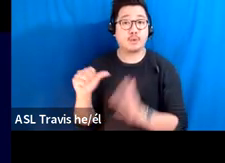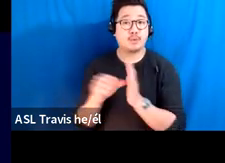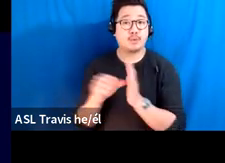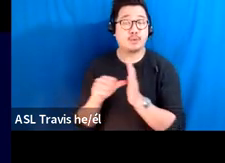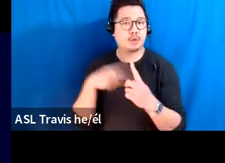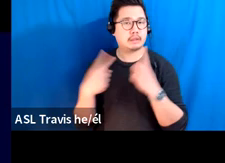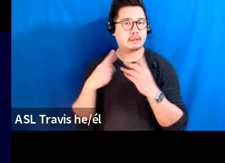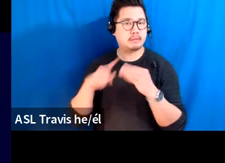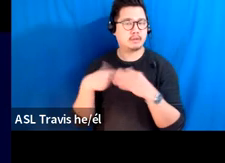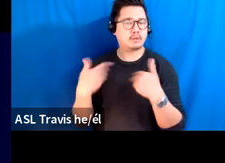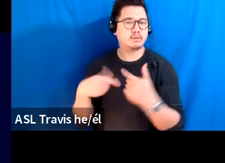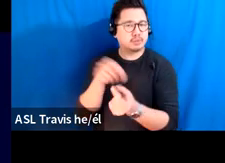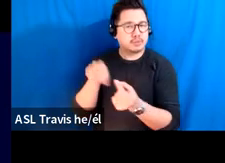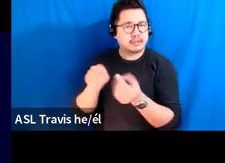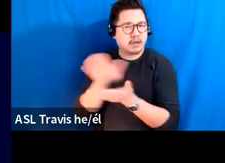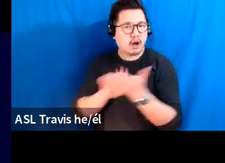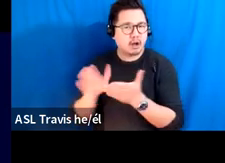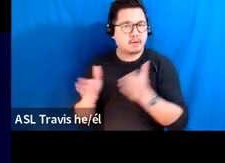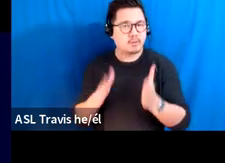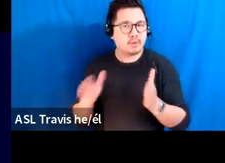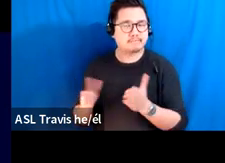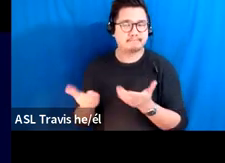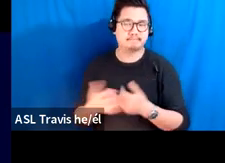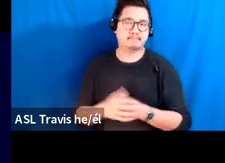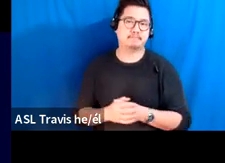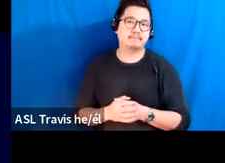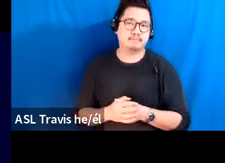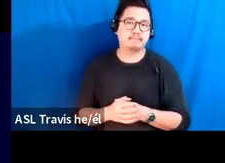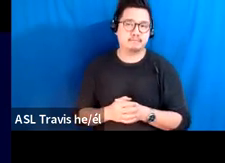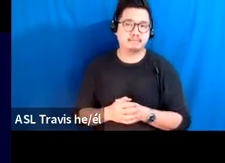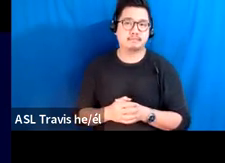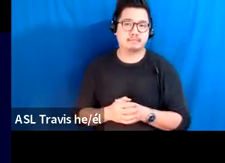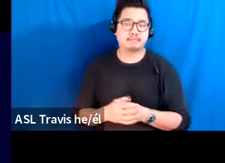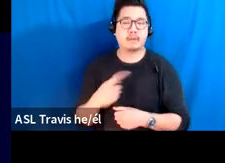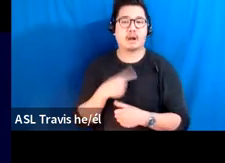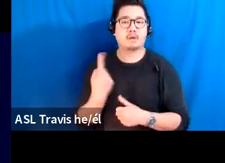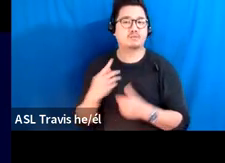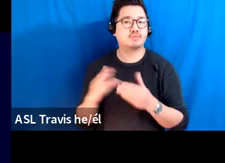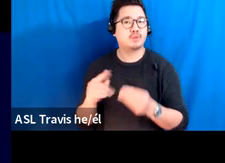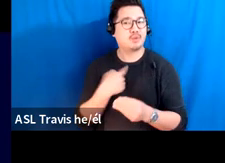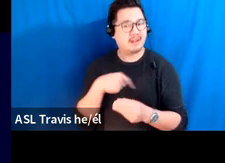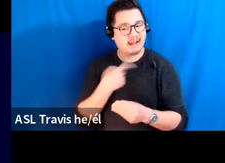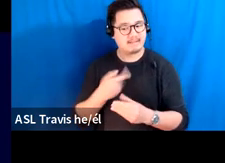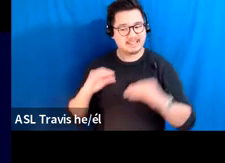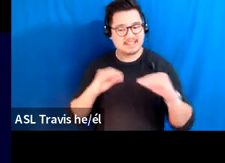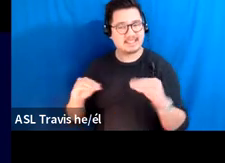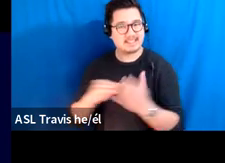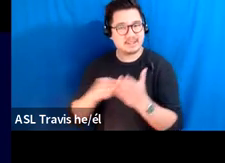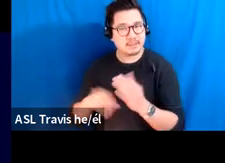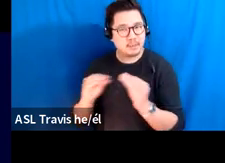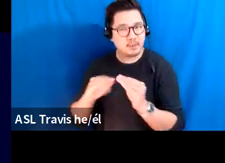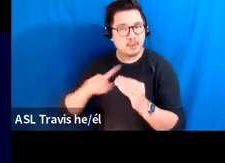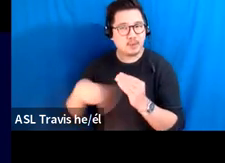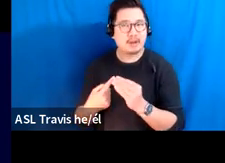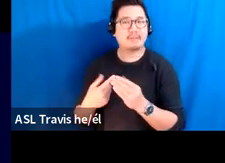specific uh college preparation um i always say that we need to teach our children a lot more about